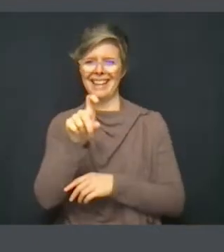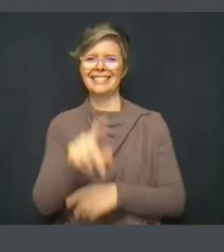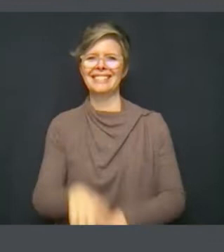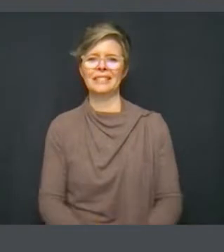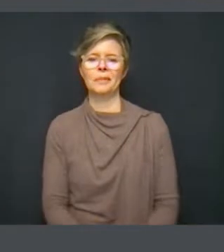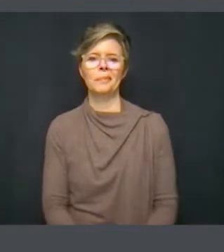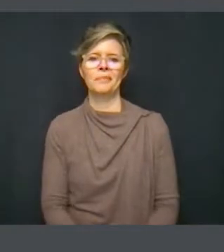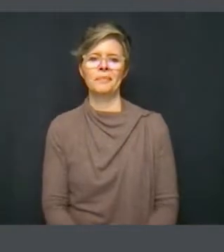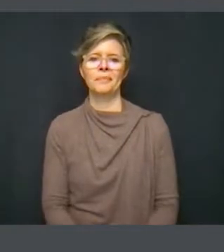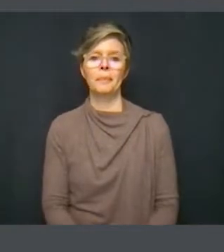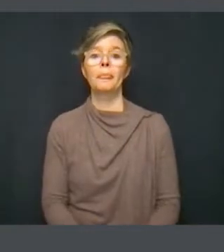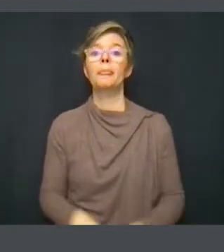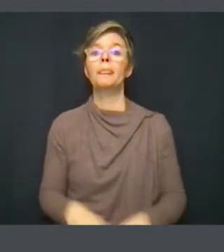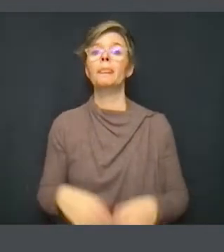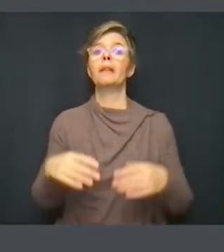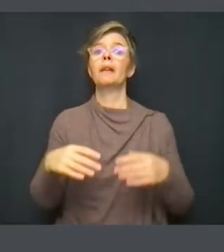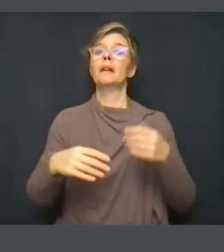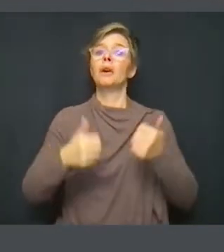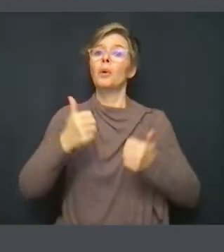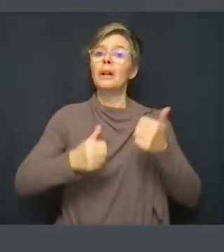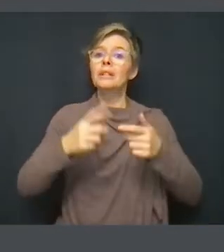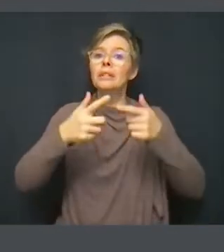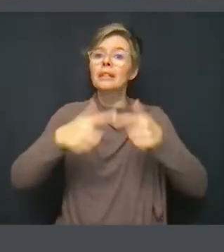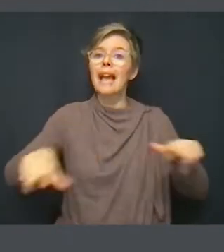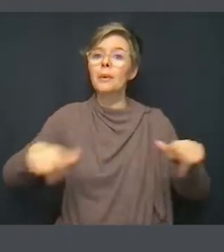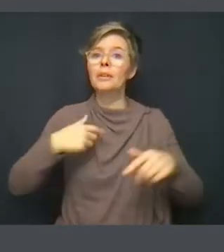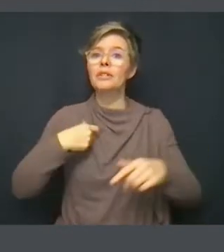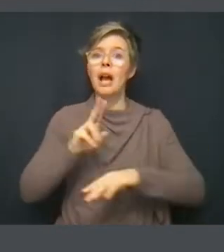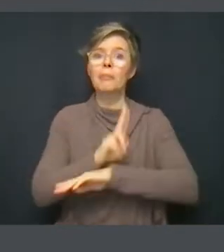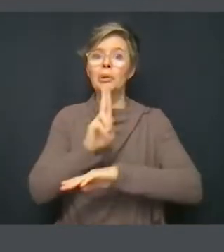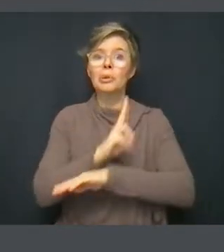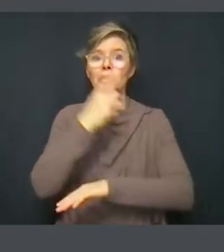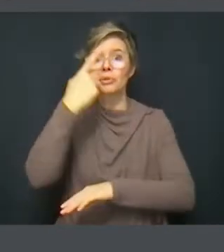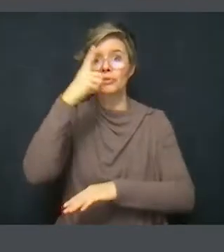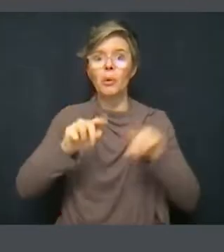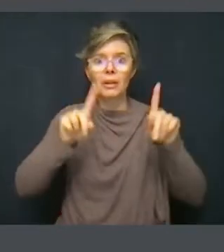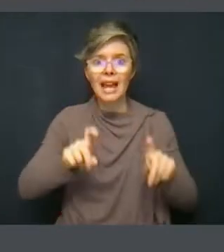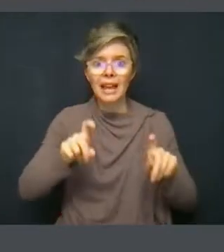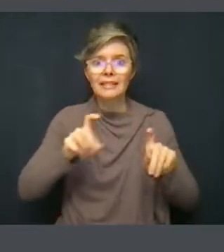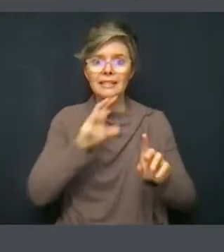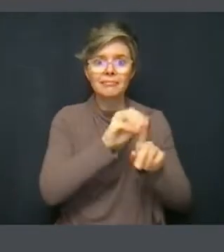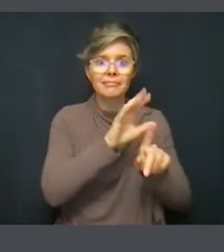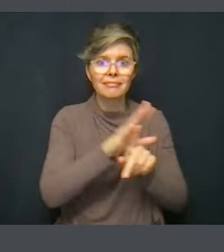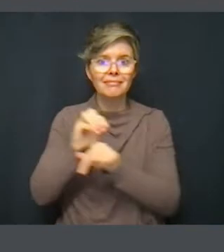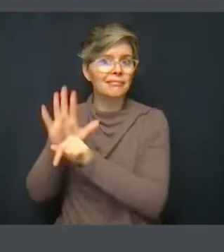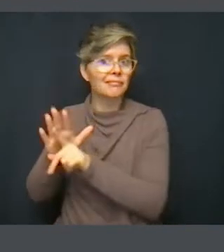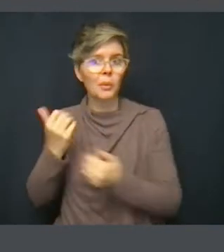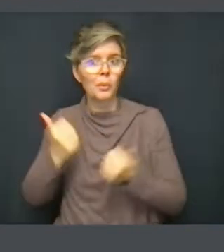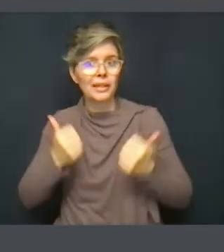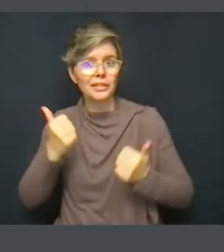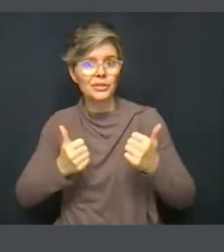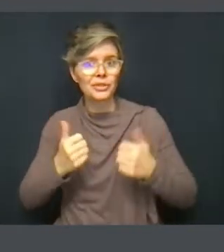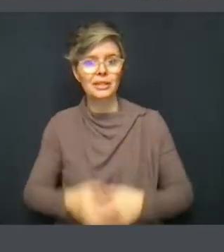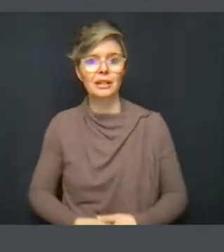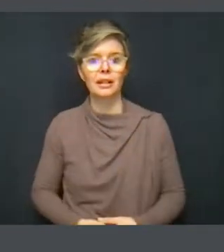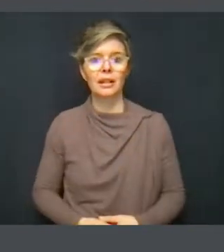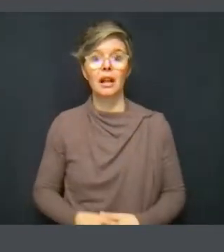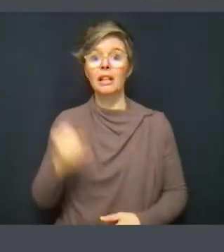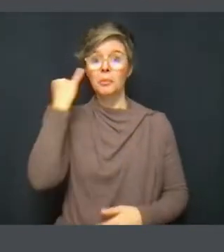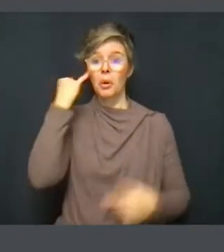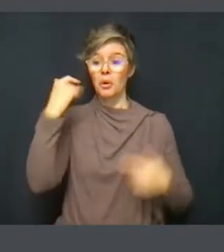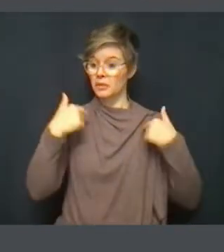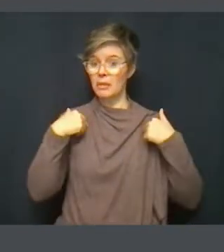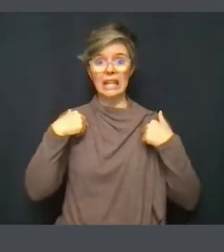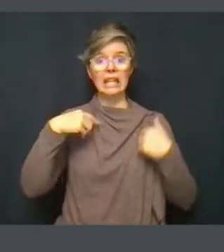Not just what test do I use, but what languages or what language do I test this child in? And what if I don't know